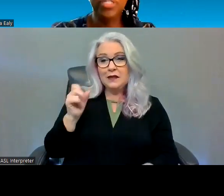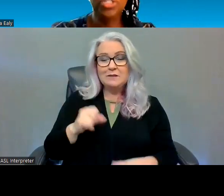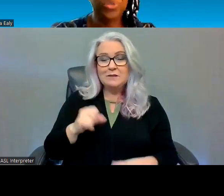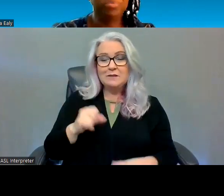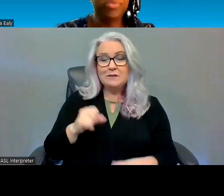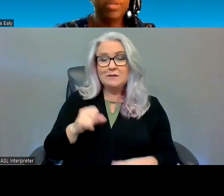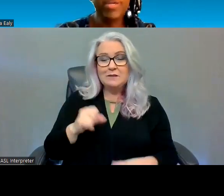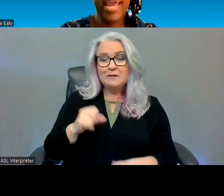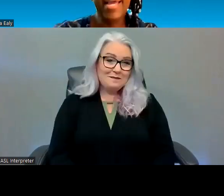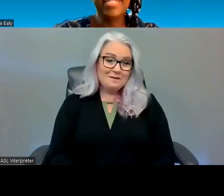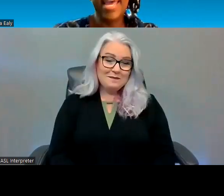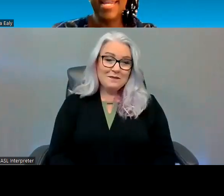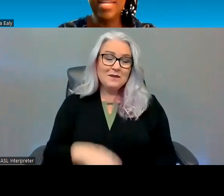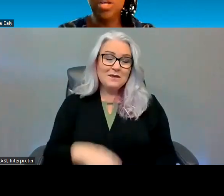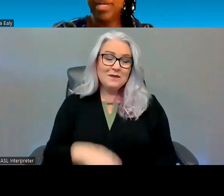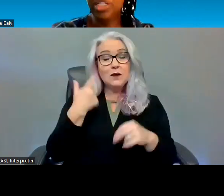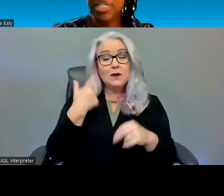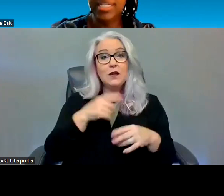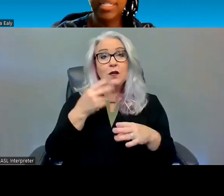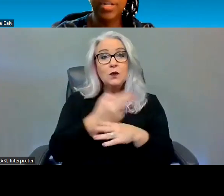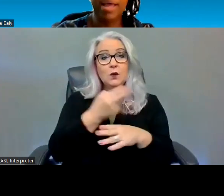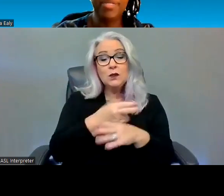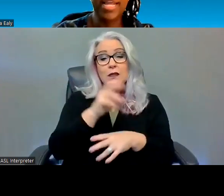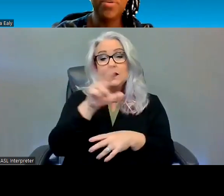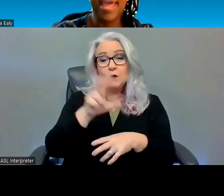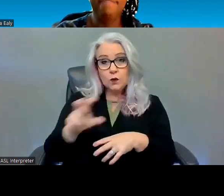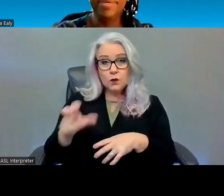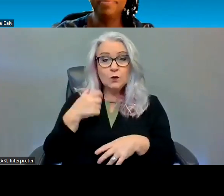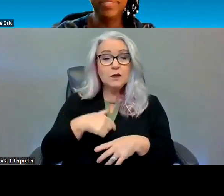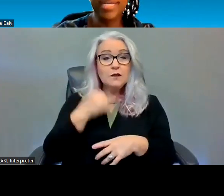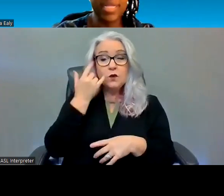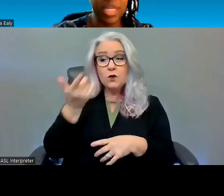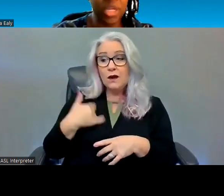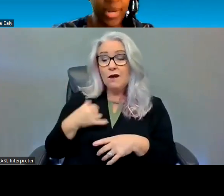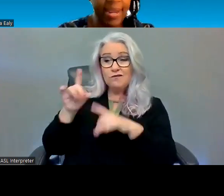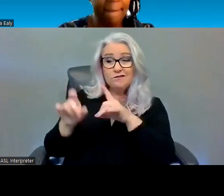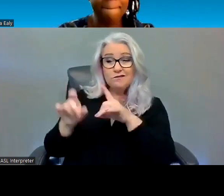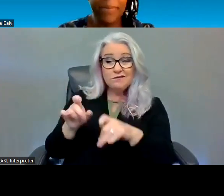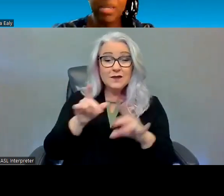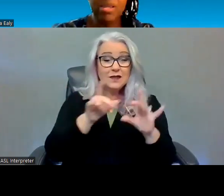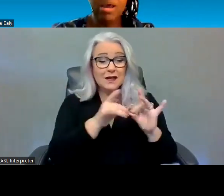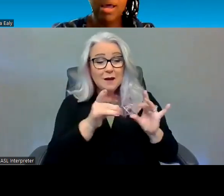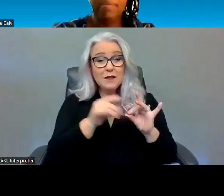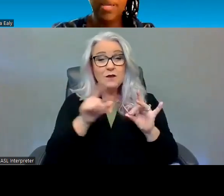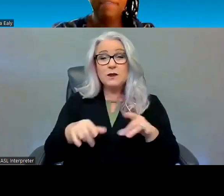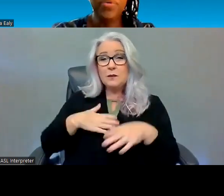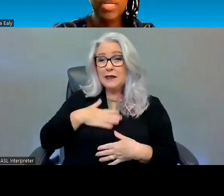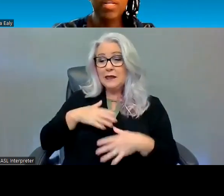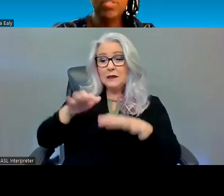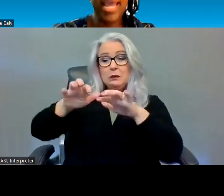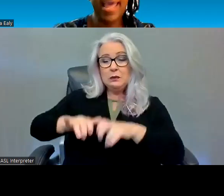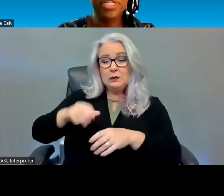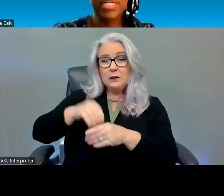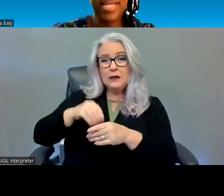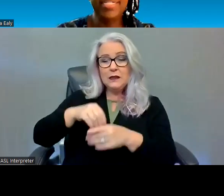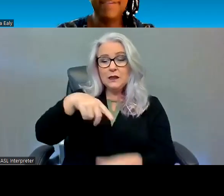we're using Zoom. We ask that any questions or comments that you have be put in the Q&A. If you need